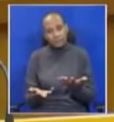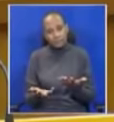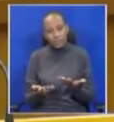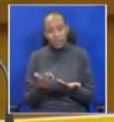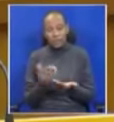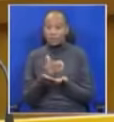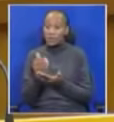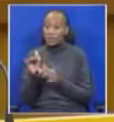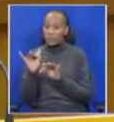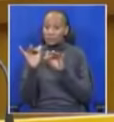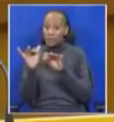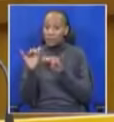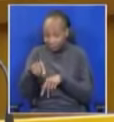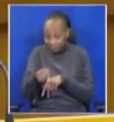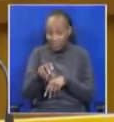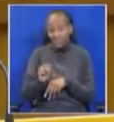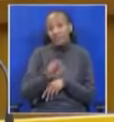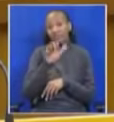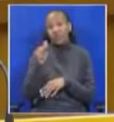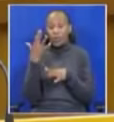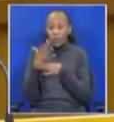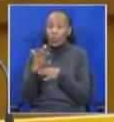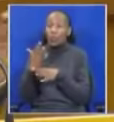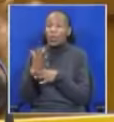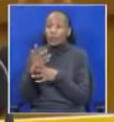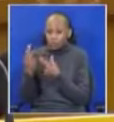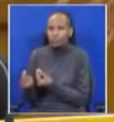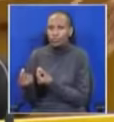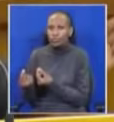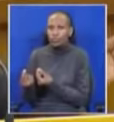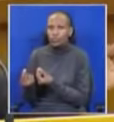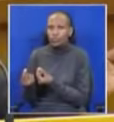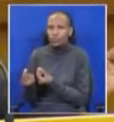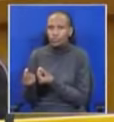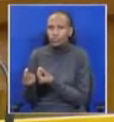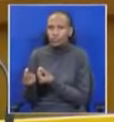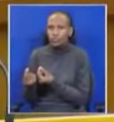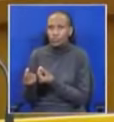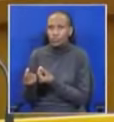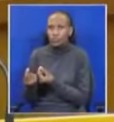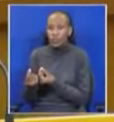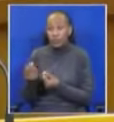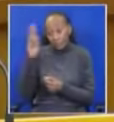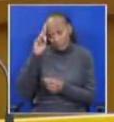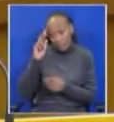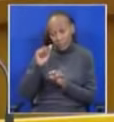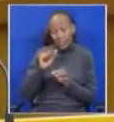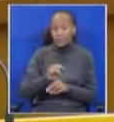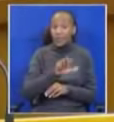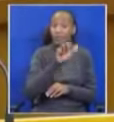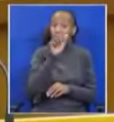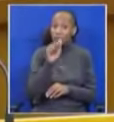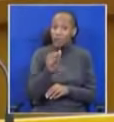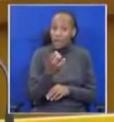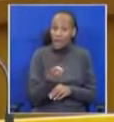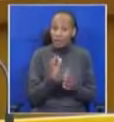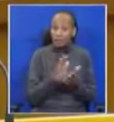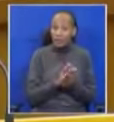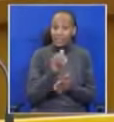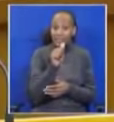are working people, given that we've got 16 million people in our country who